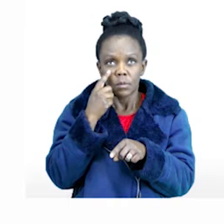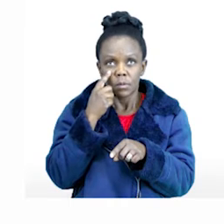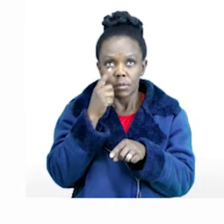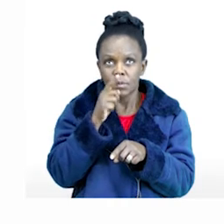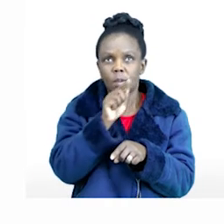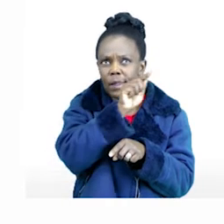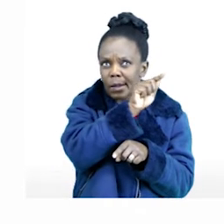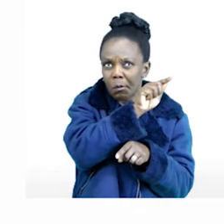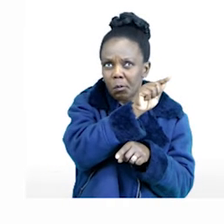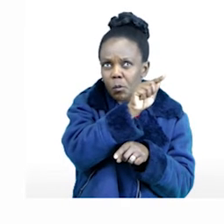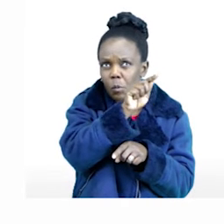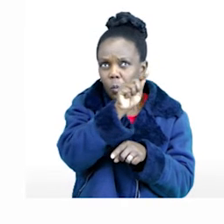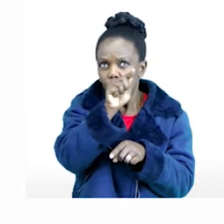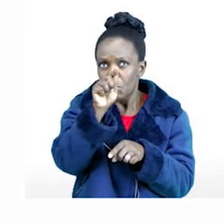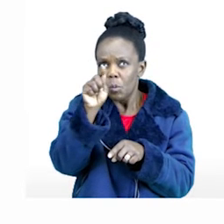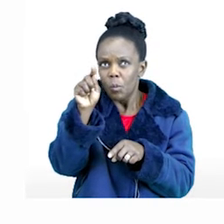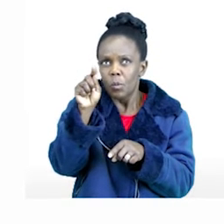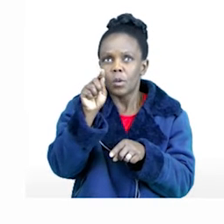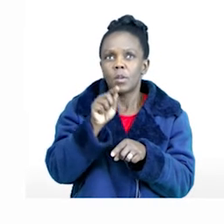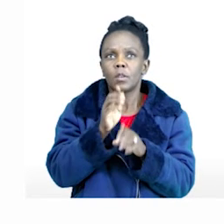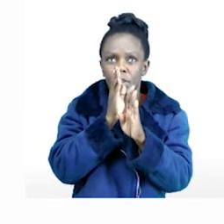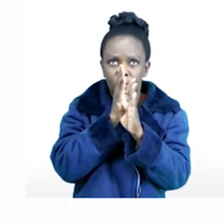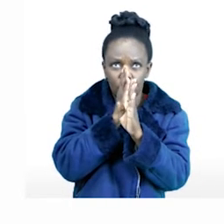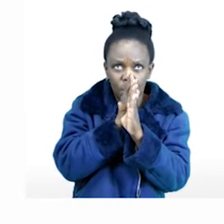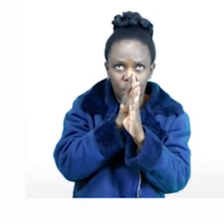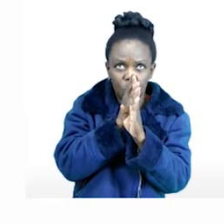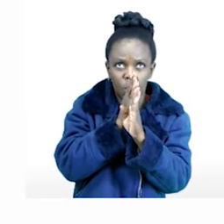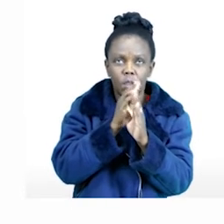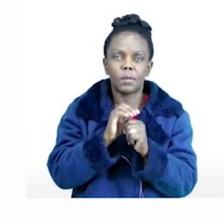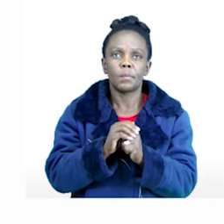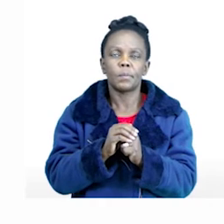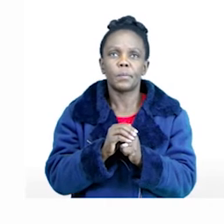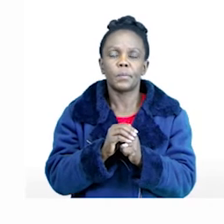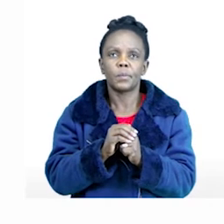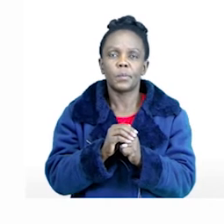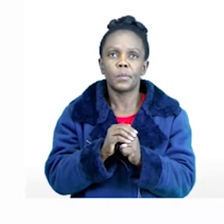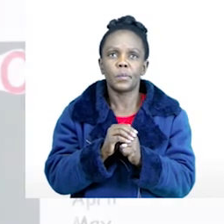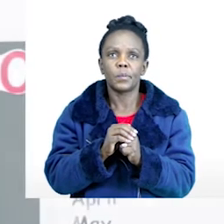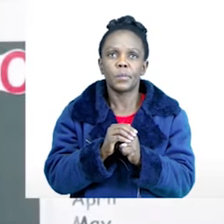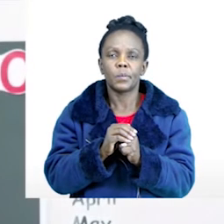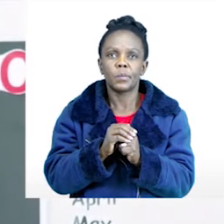is a straight line. So let's take a look at the board again.